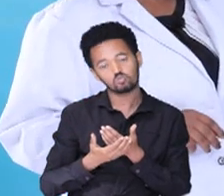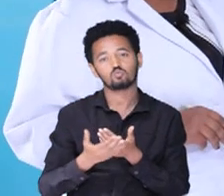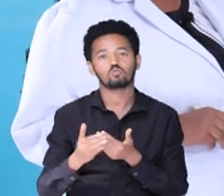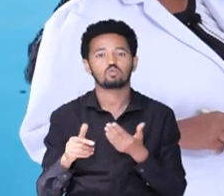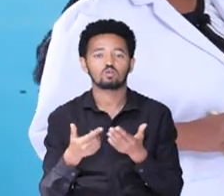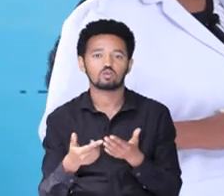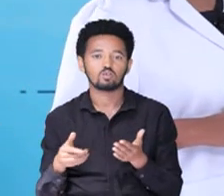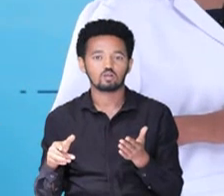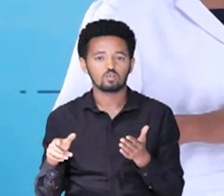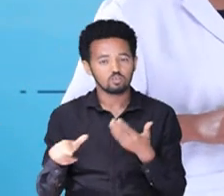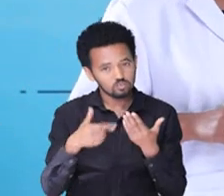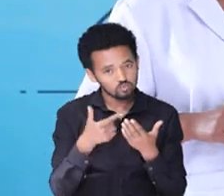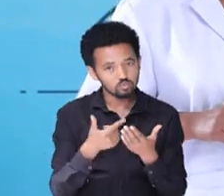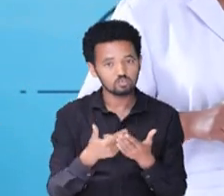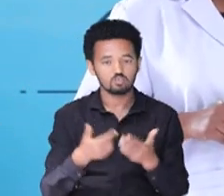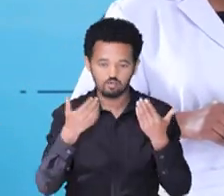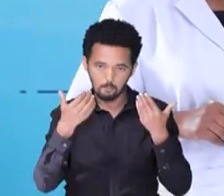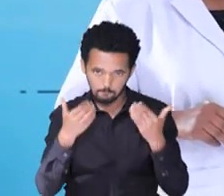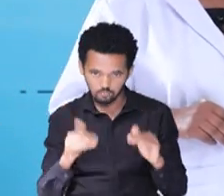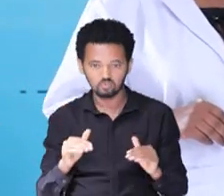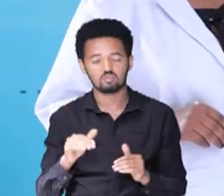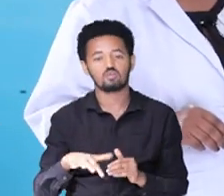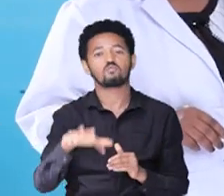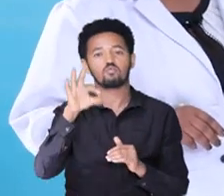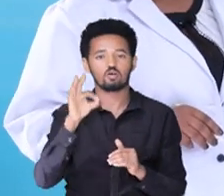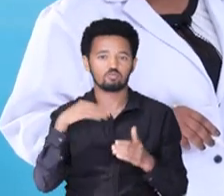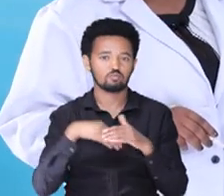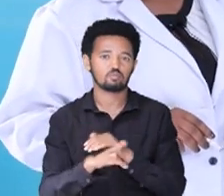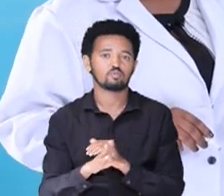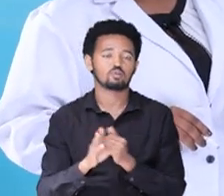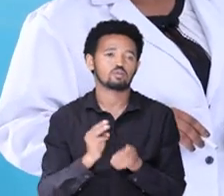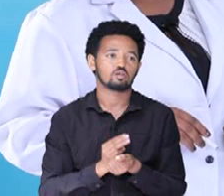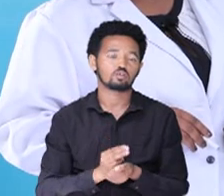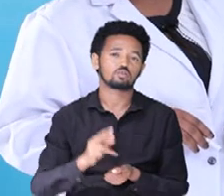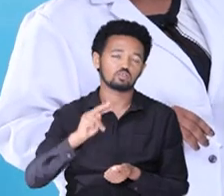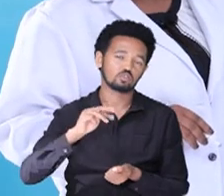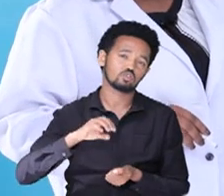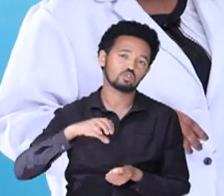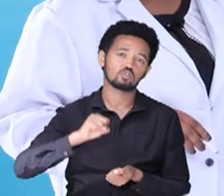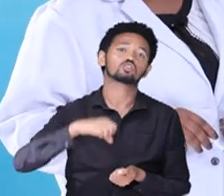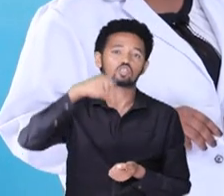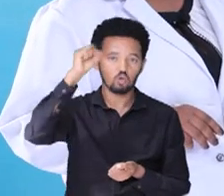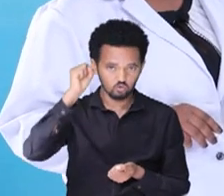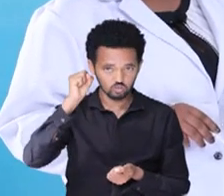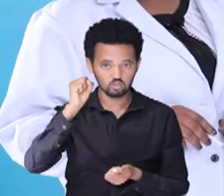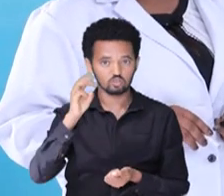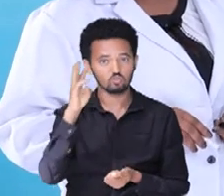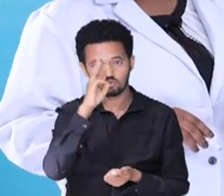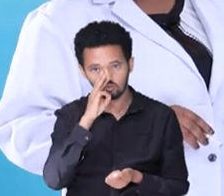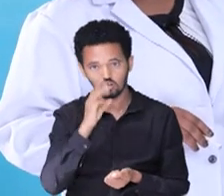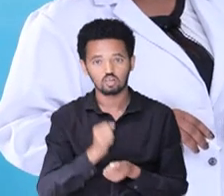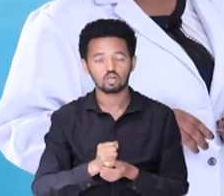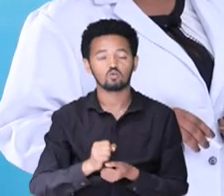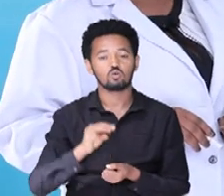region. This type of forest mostly found in the southern Sudan, northern